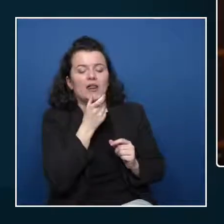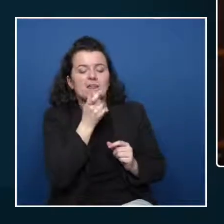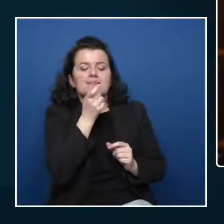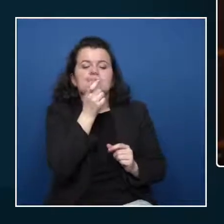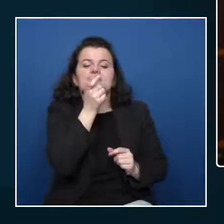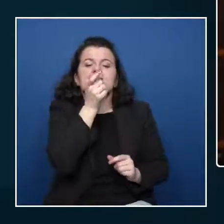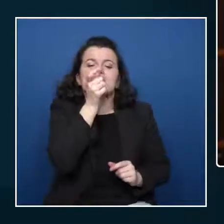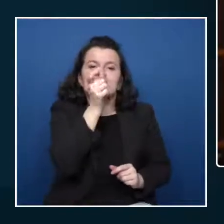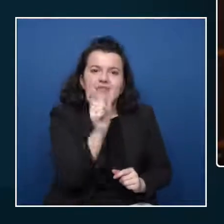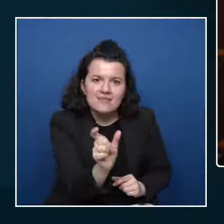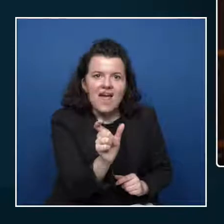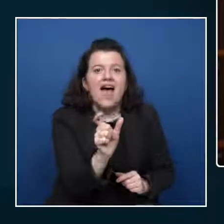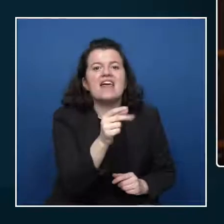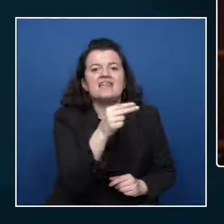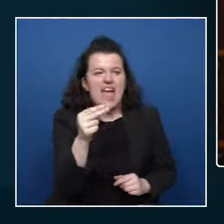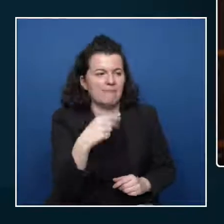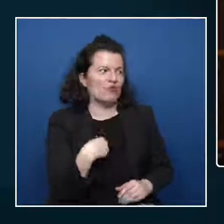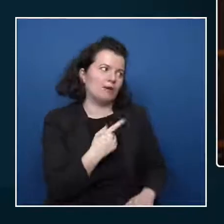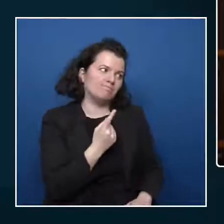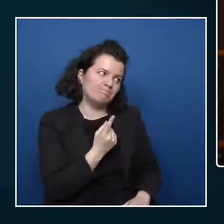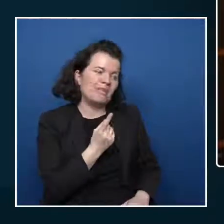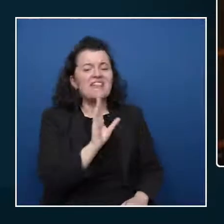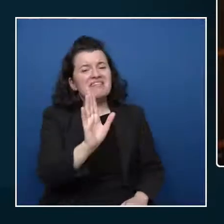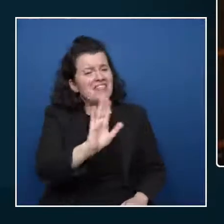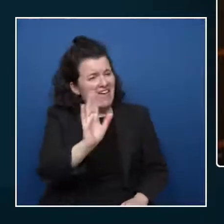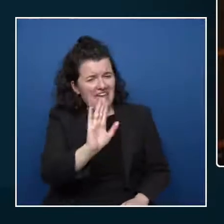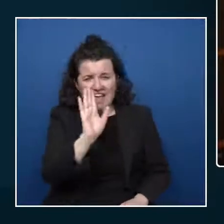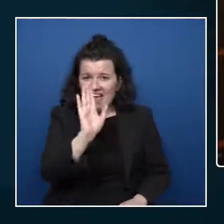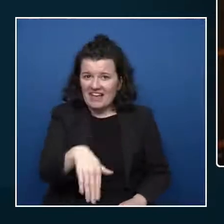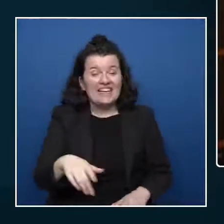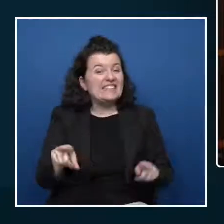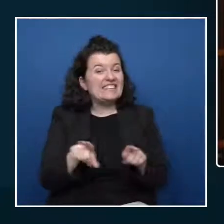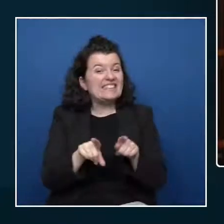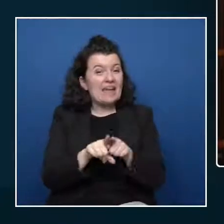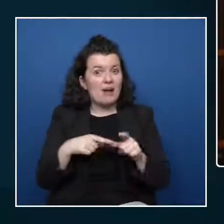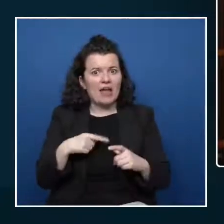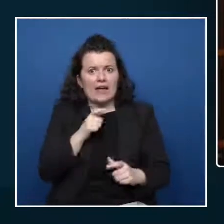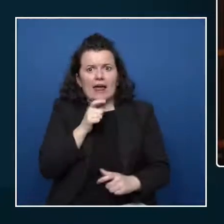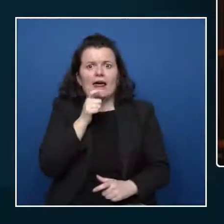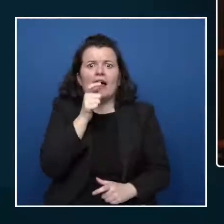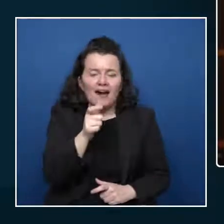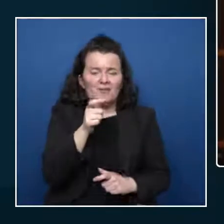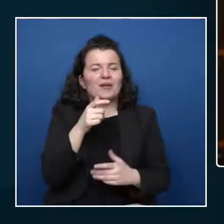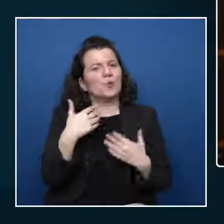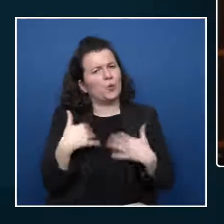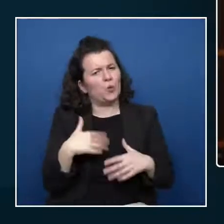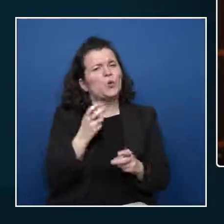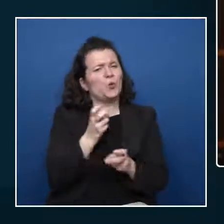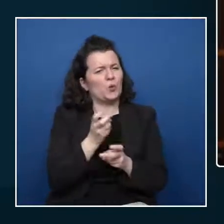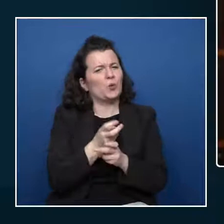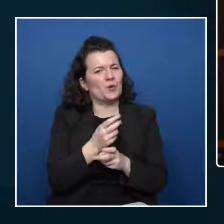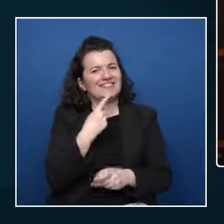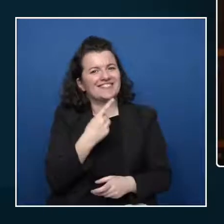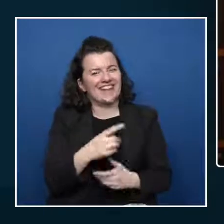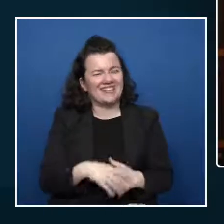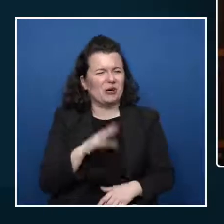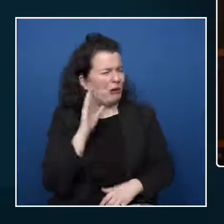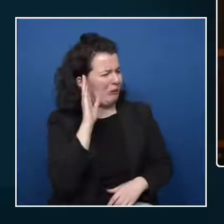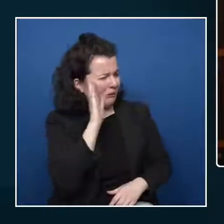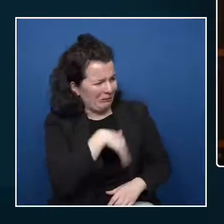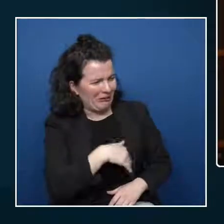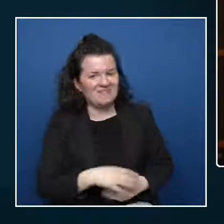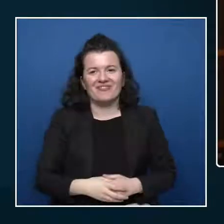pronunciation of names. As you can hear, I struggle every now and then as well. So, no worries. Yeah, and it's good and it is good for